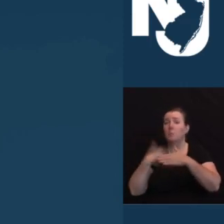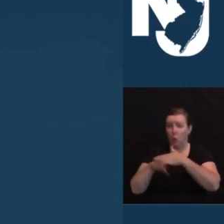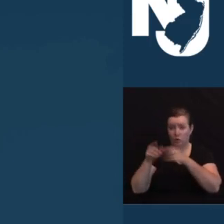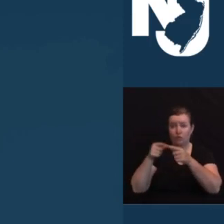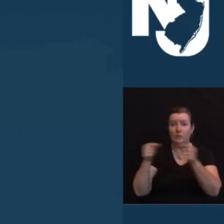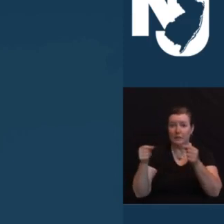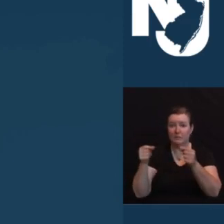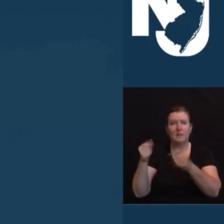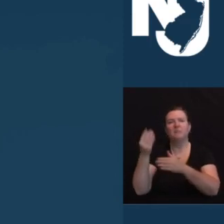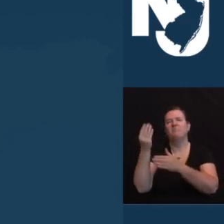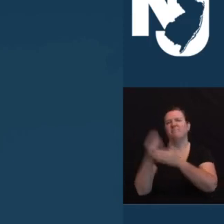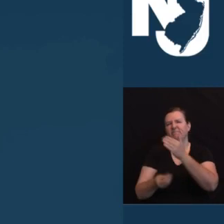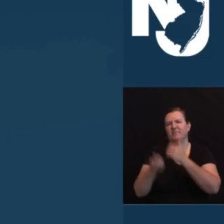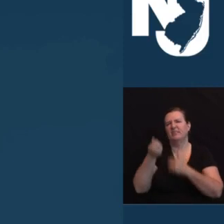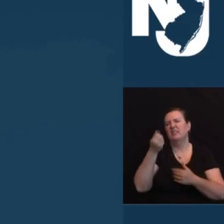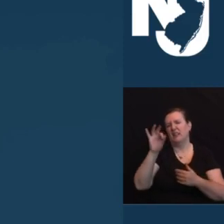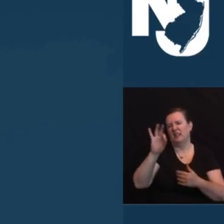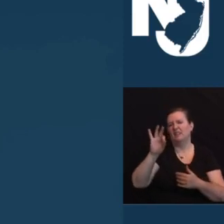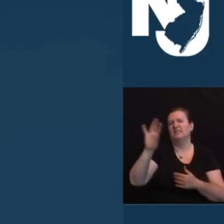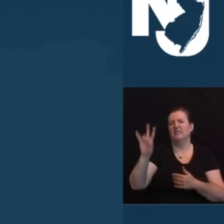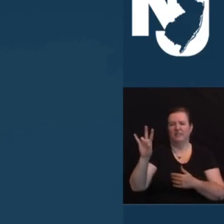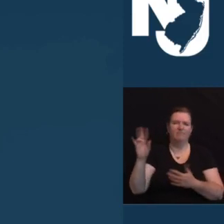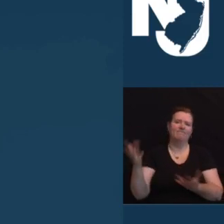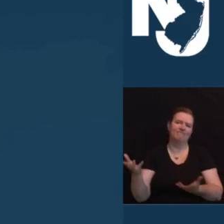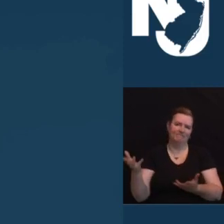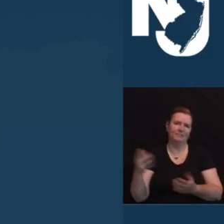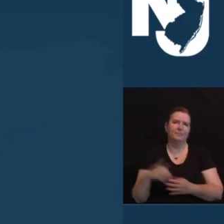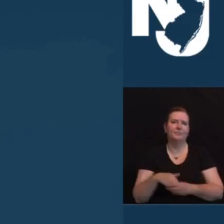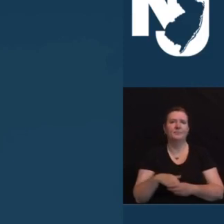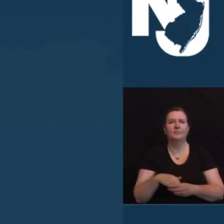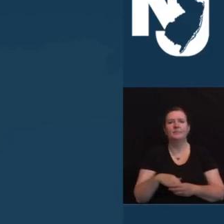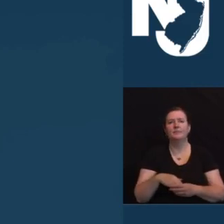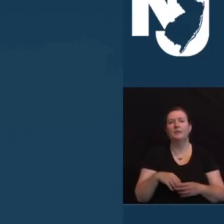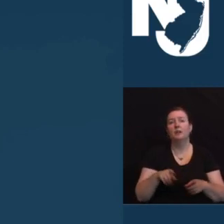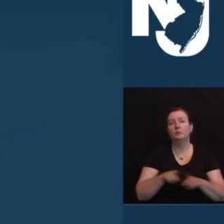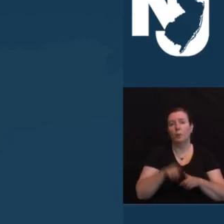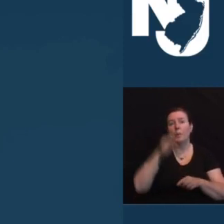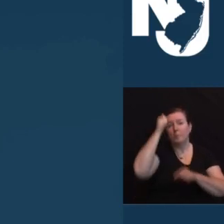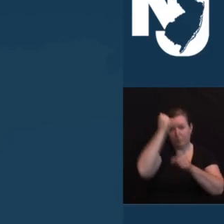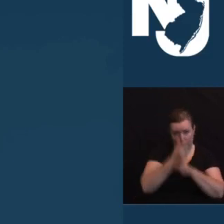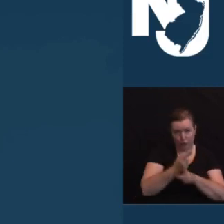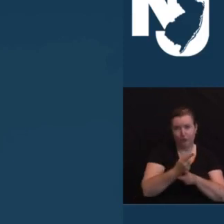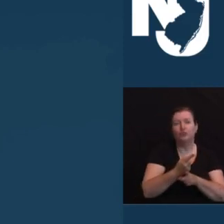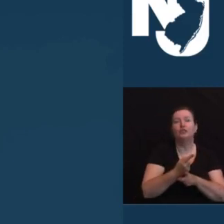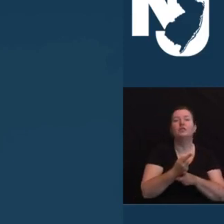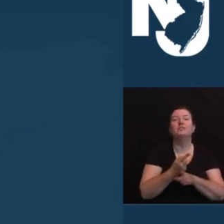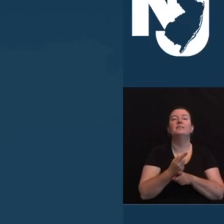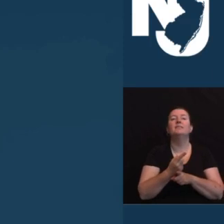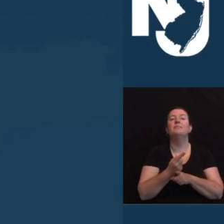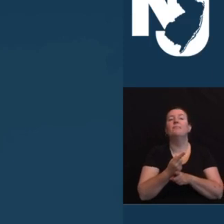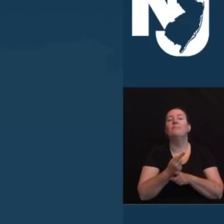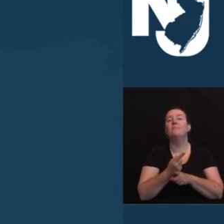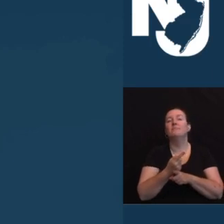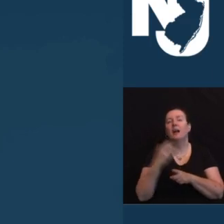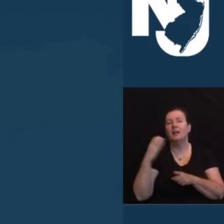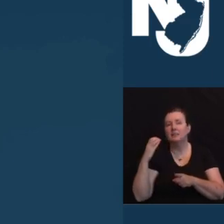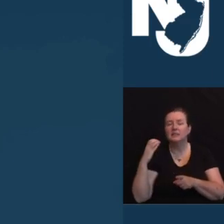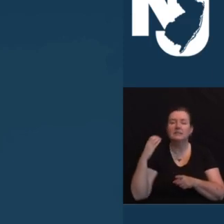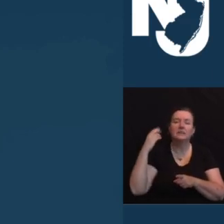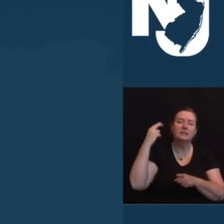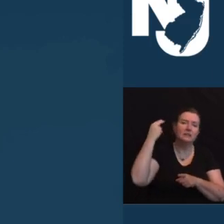him in 1997. She leaves her brothers Lauren and Dennis and their spouses, as well as cousins, nieces, nephews,